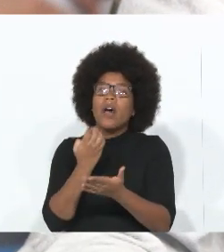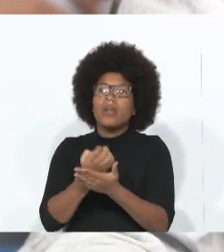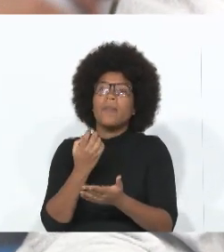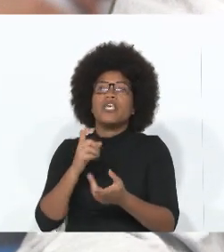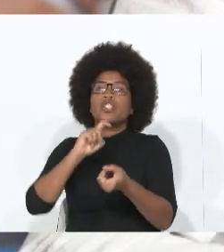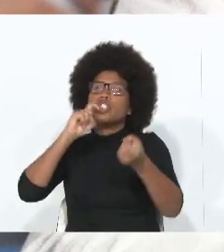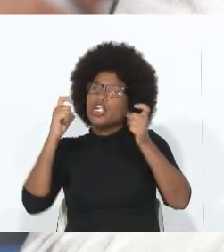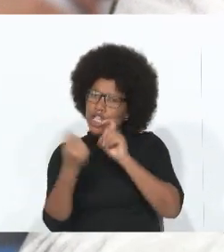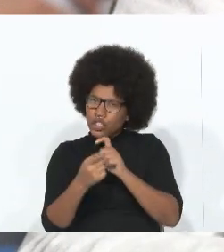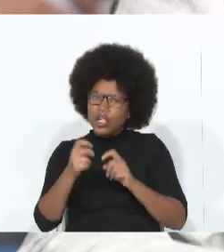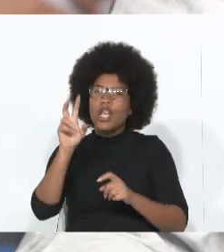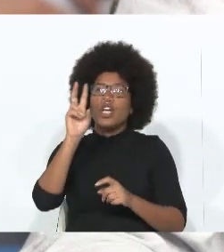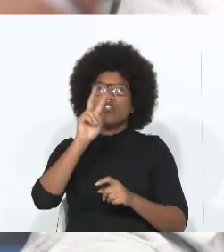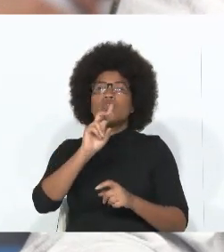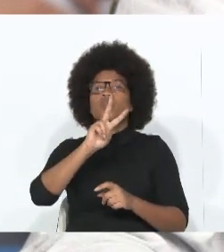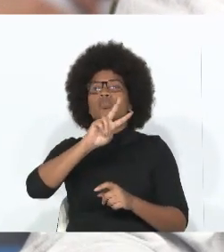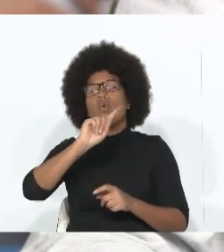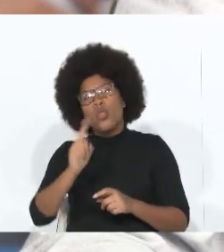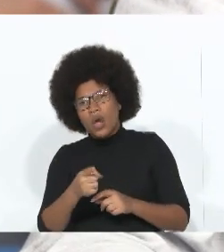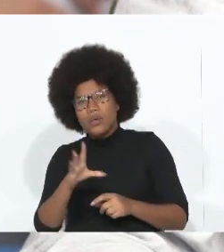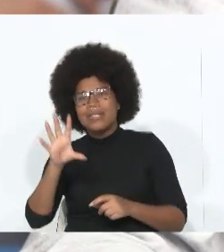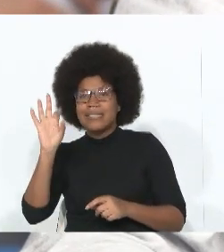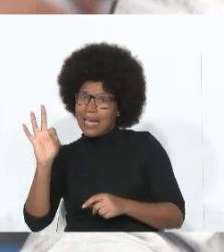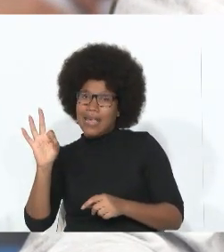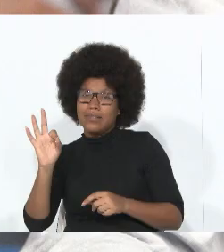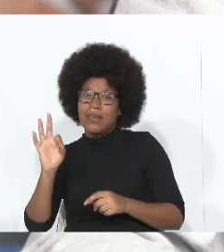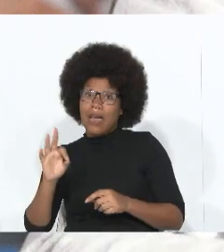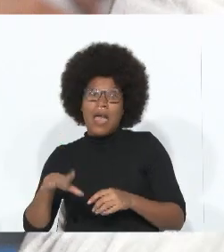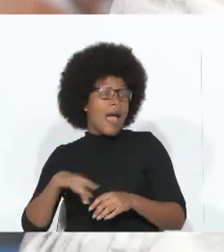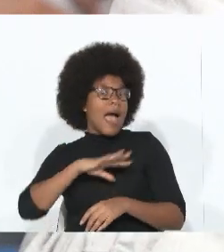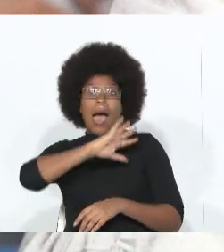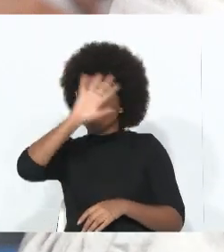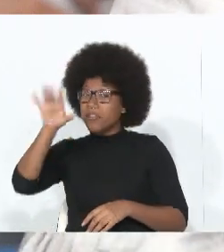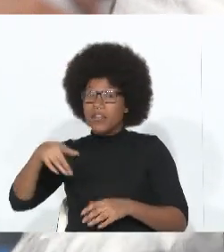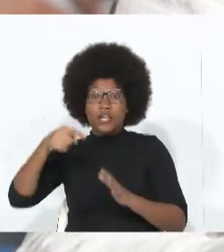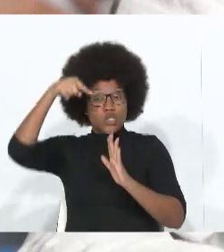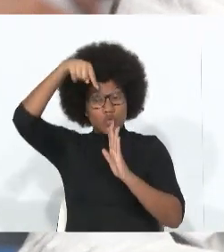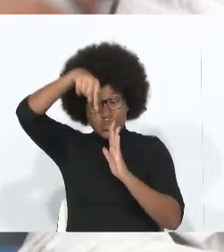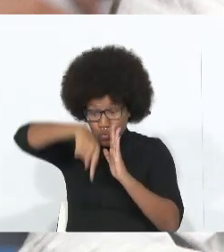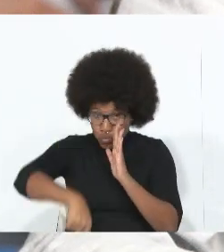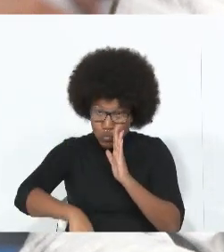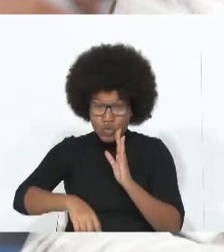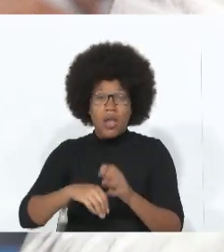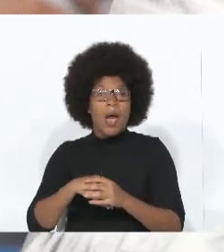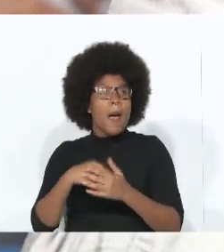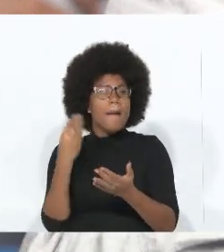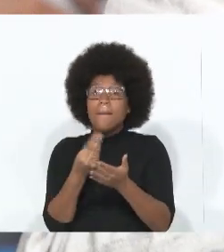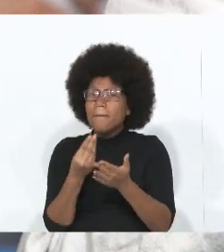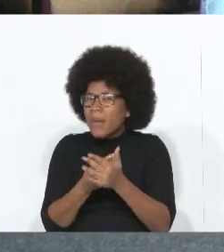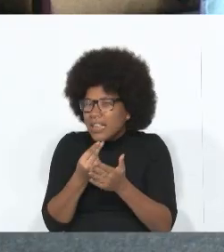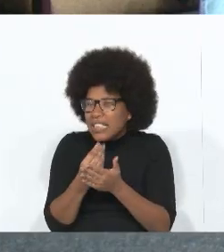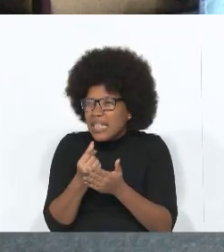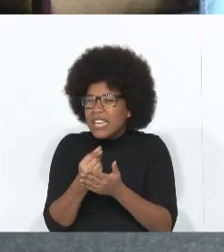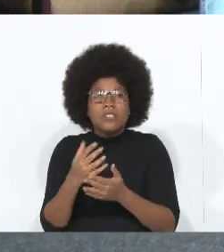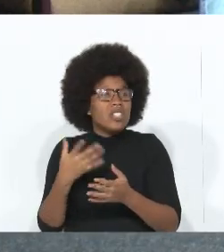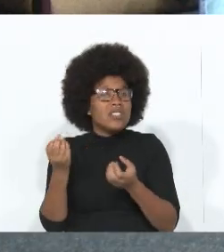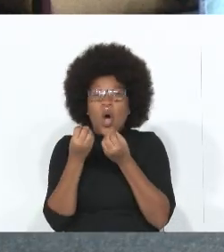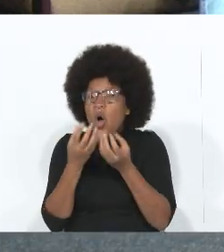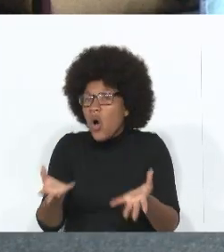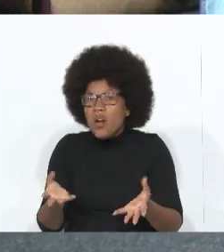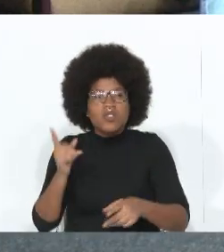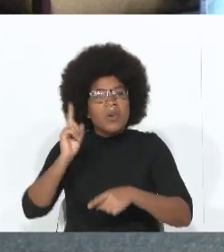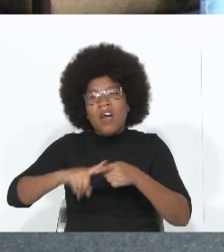2009. Everything went downhill from 2010 for us. I mean, revenues disappeared. So we weren't able to keep